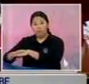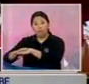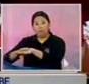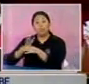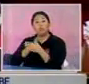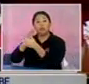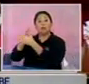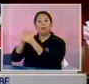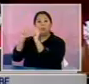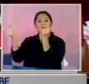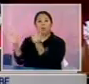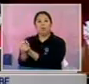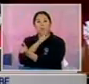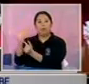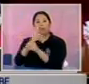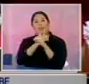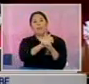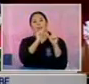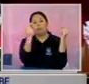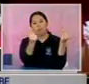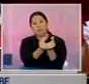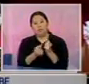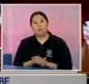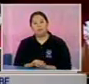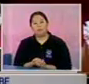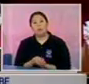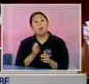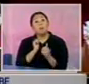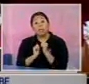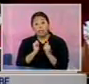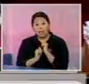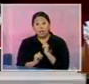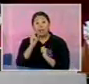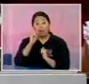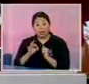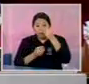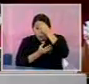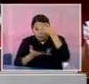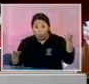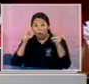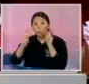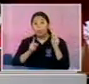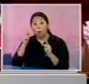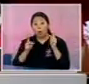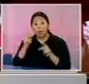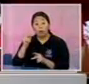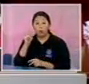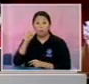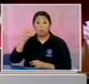prosecutor not to go into the substance of the document, meaning the contents, because